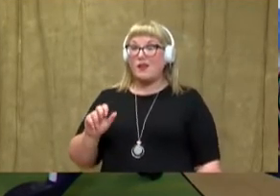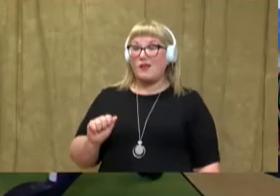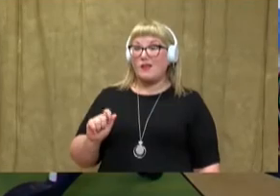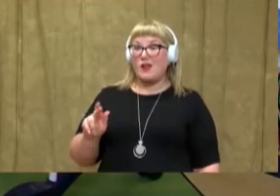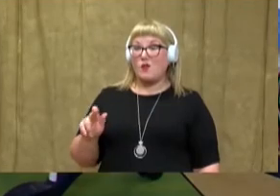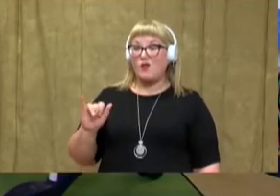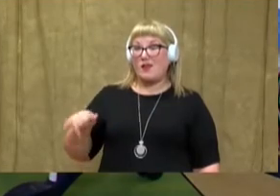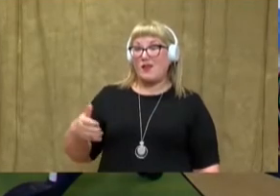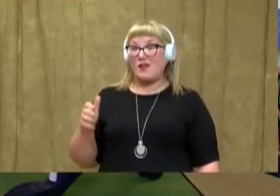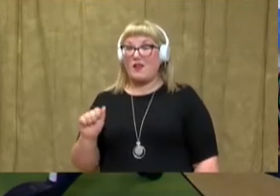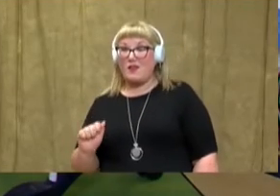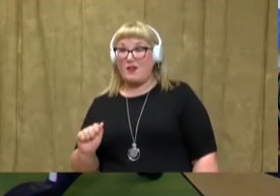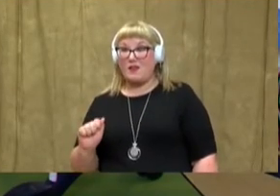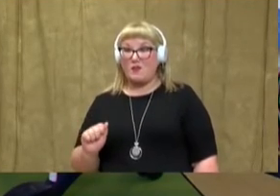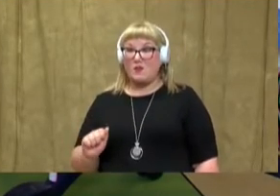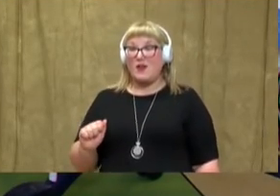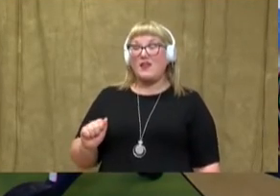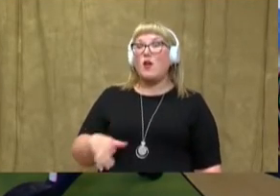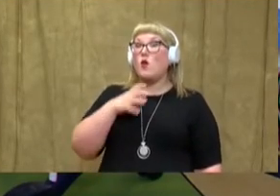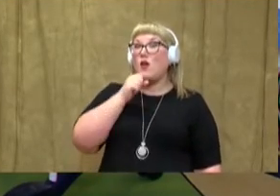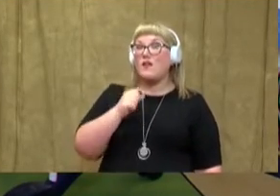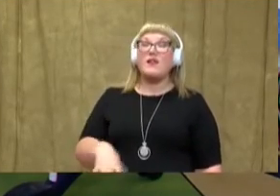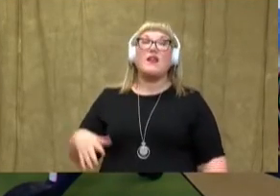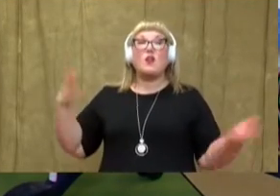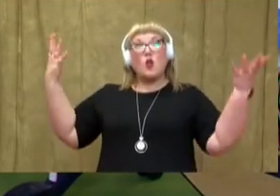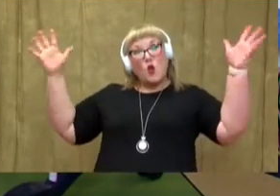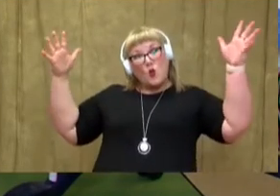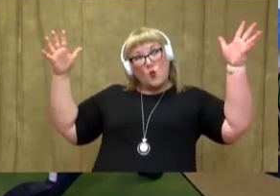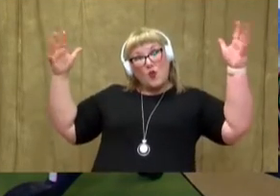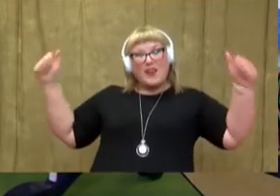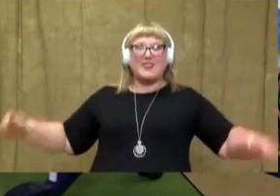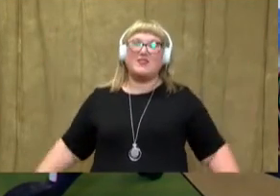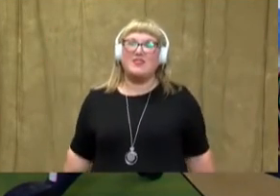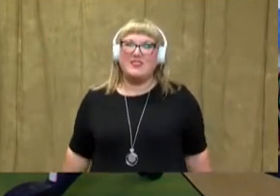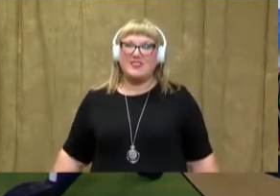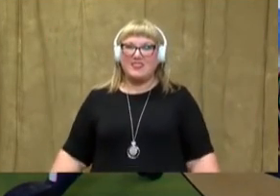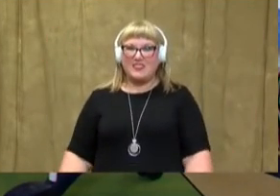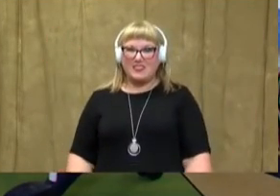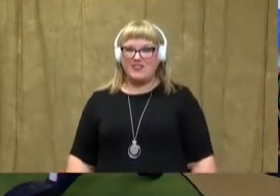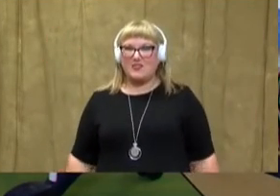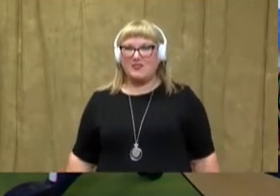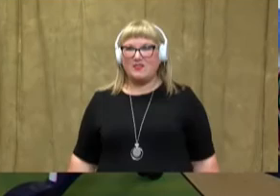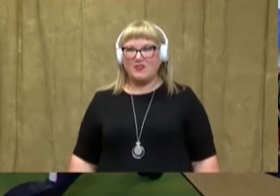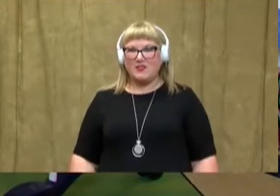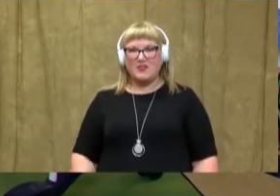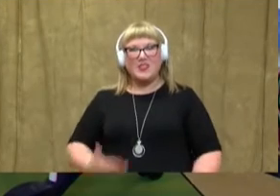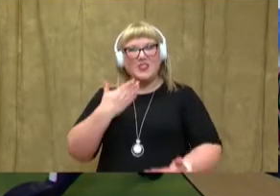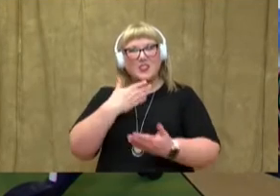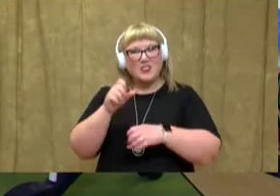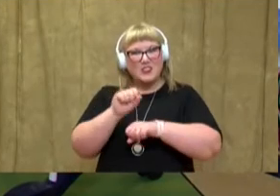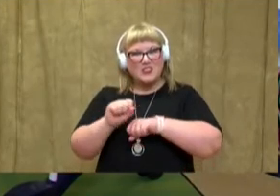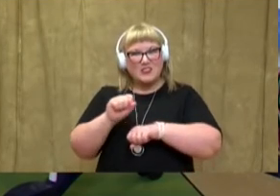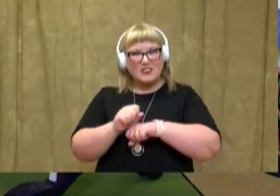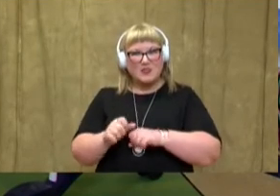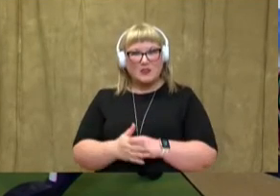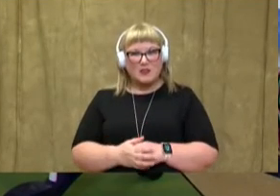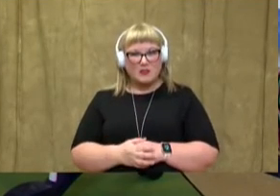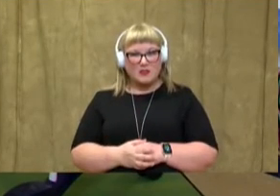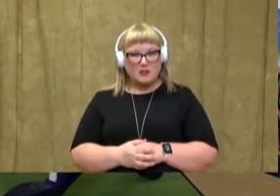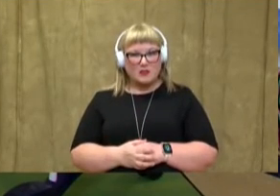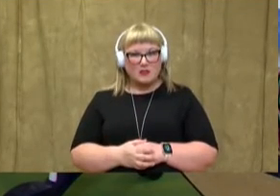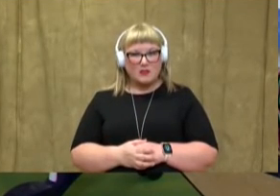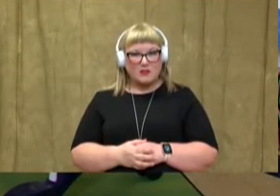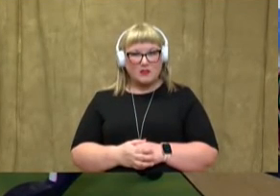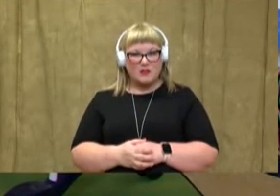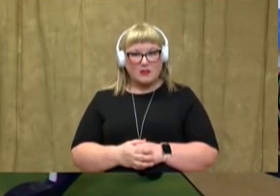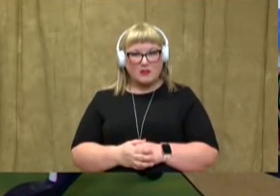anaranjado is orange, shout hooray, viva, shout hooray, viva. Muy bien. Now what else do